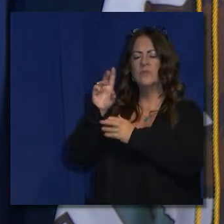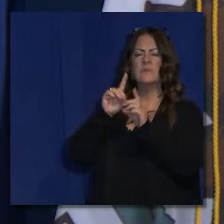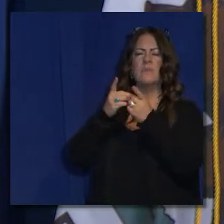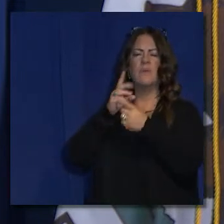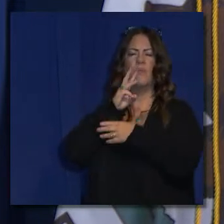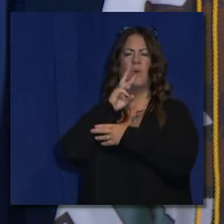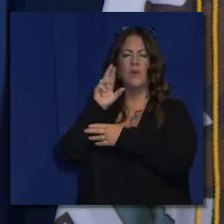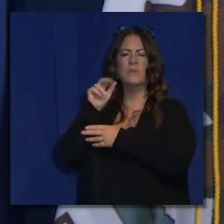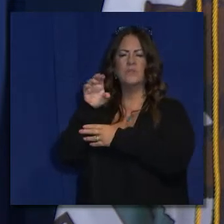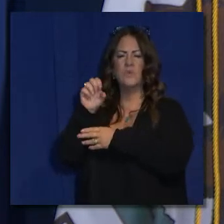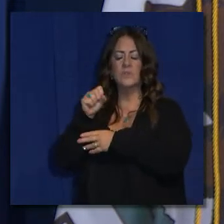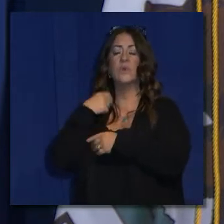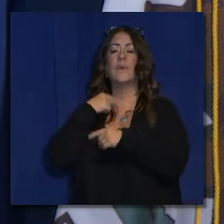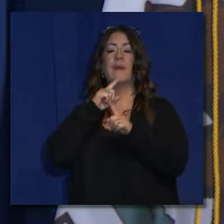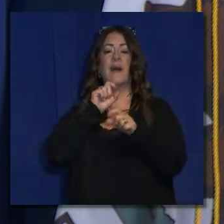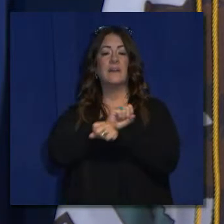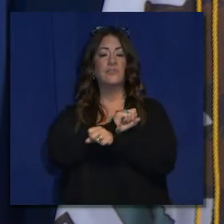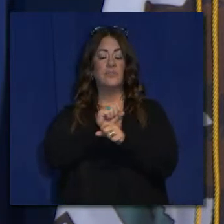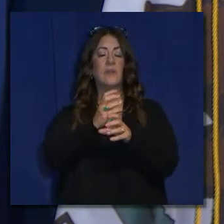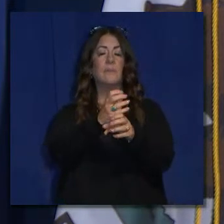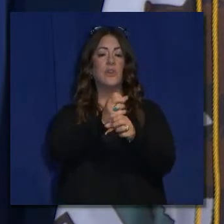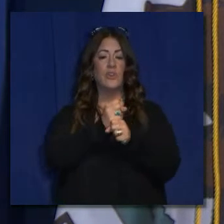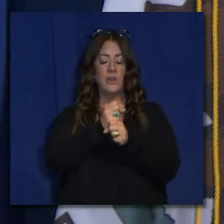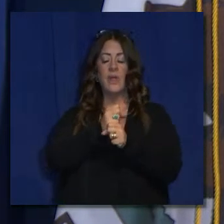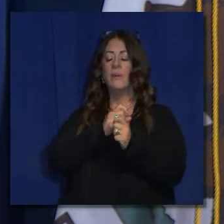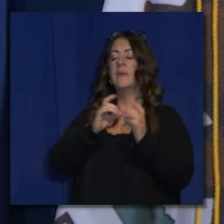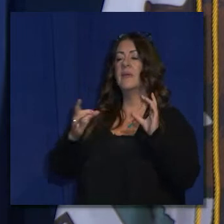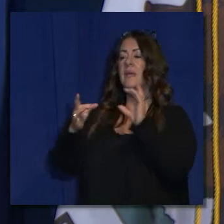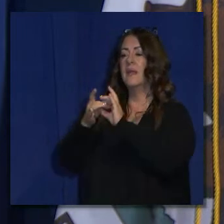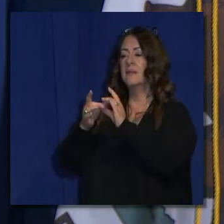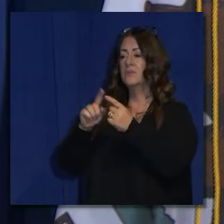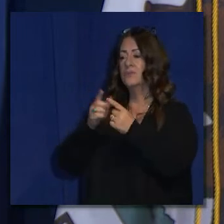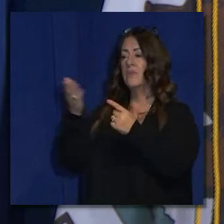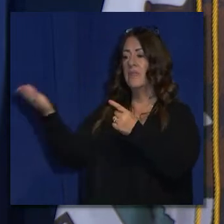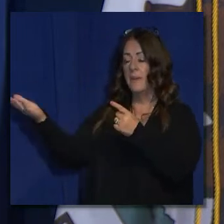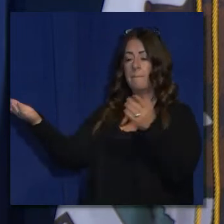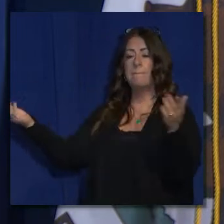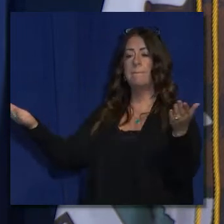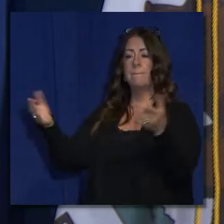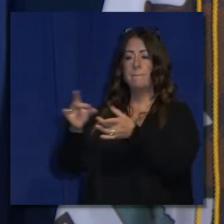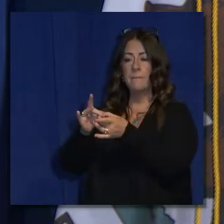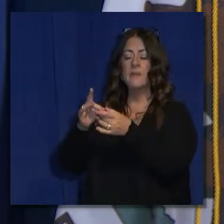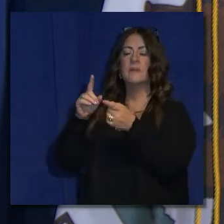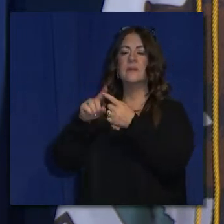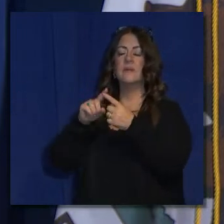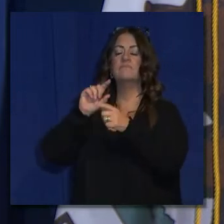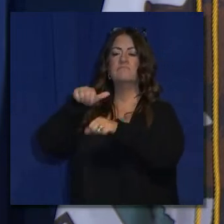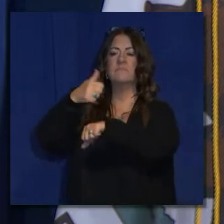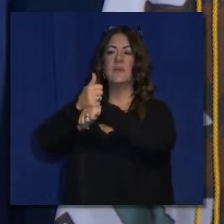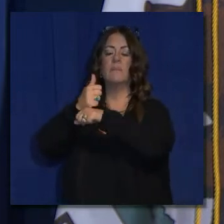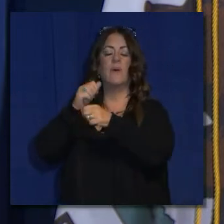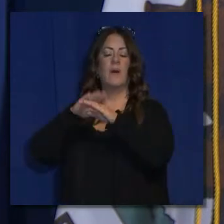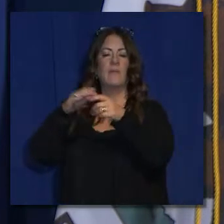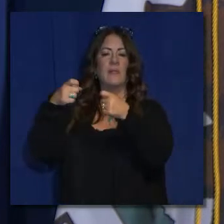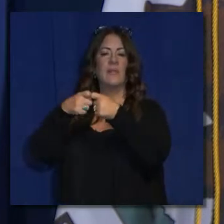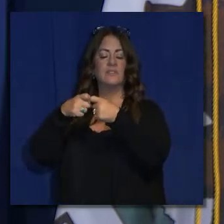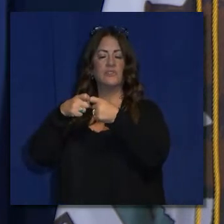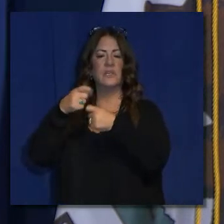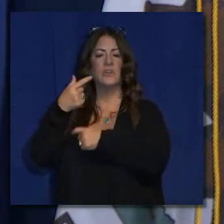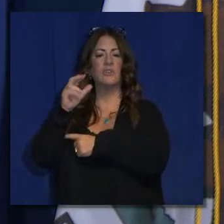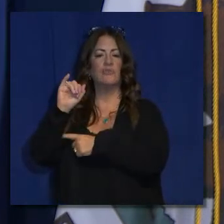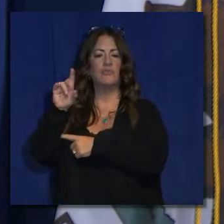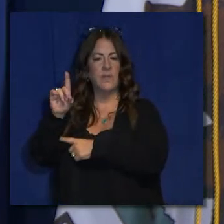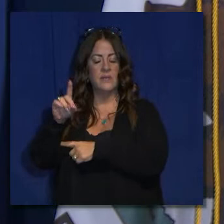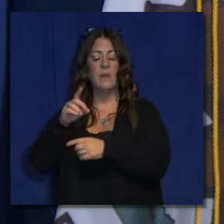actually procured them and connected them to the State Water Project and to the electricity grid. There would be more of that